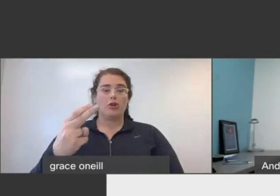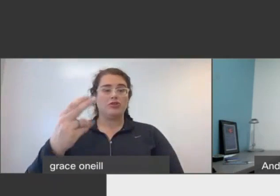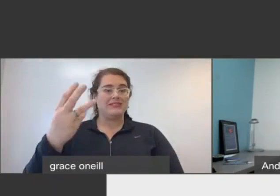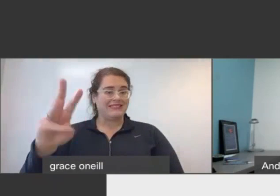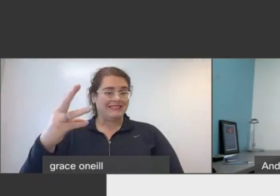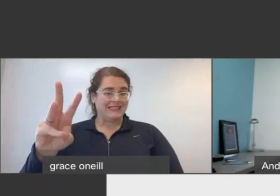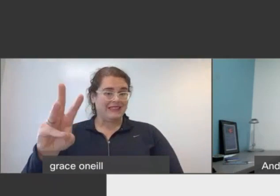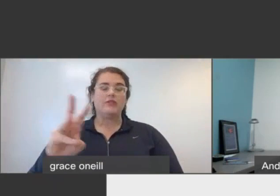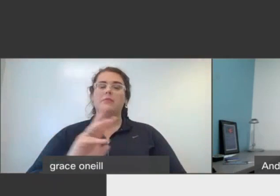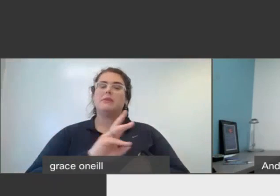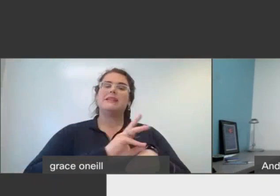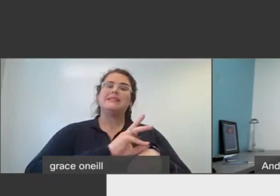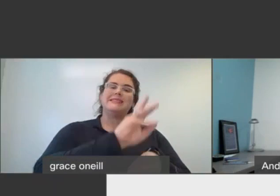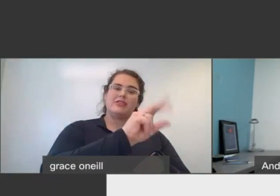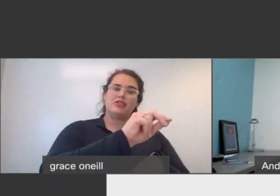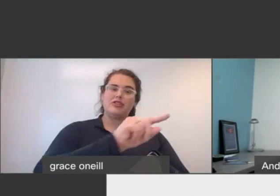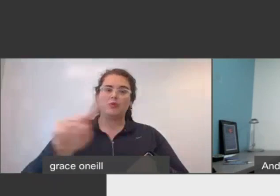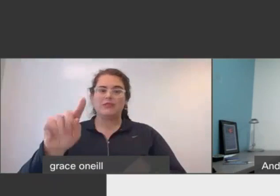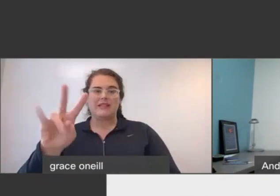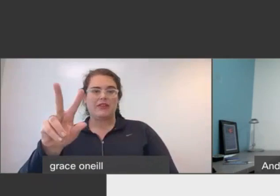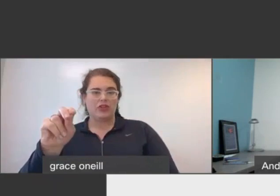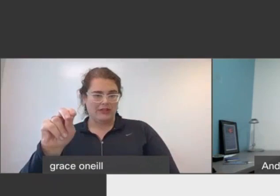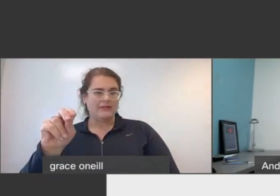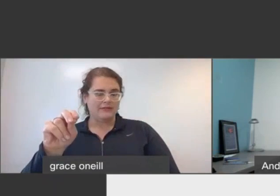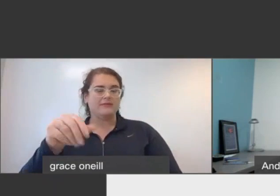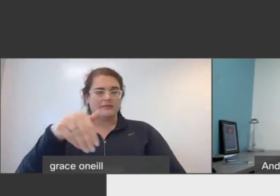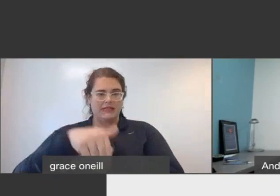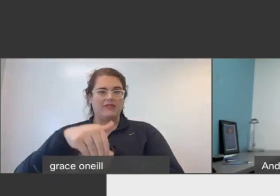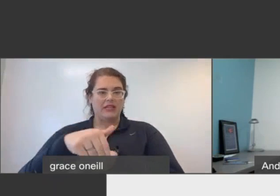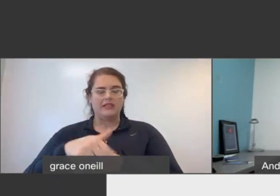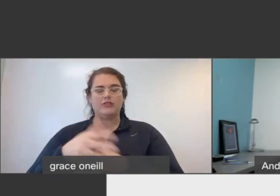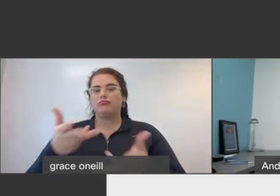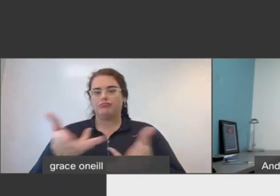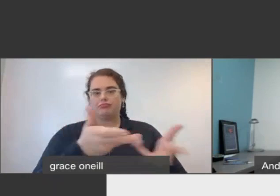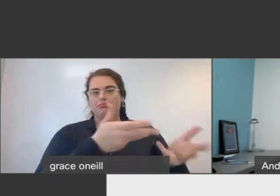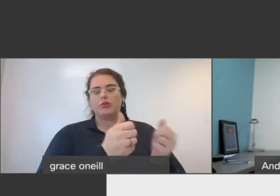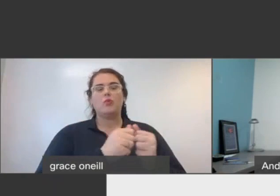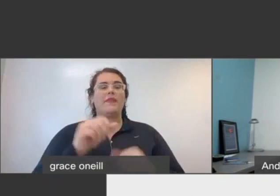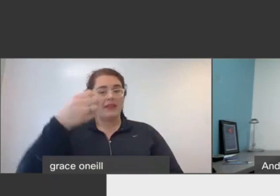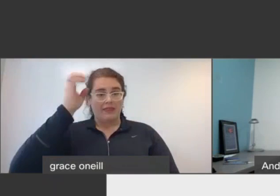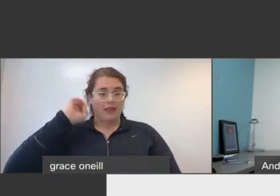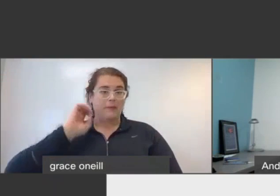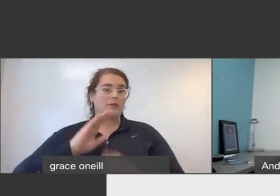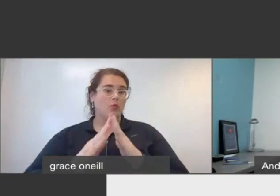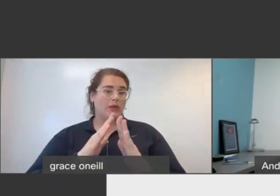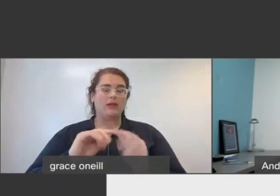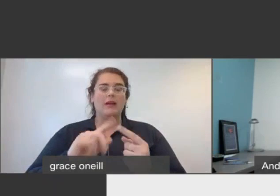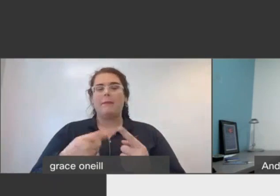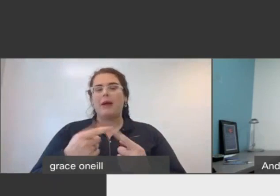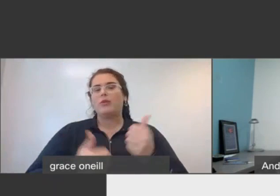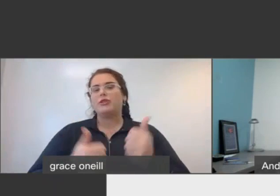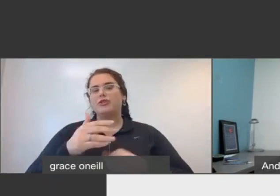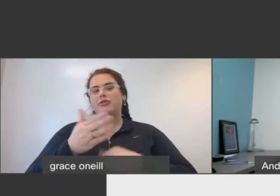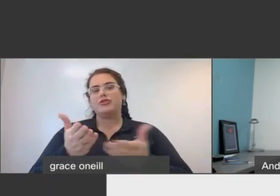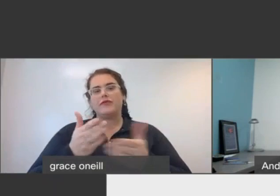7:30 to talk to the Ethiopian community about services that are available to them. There's